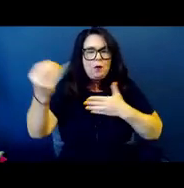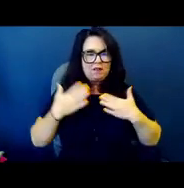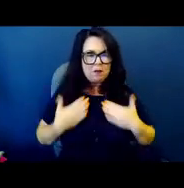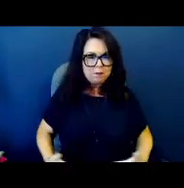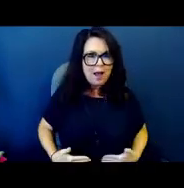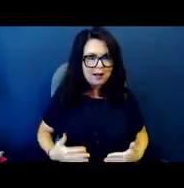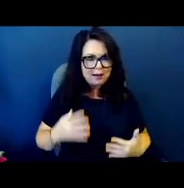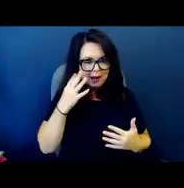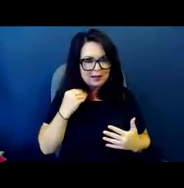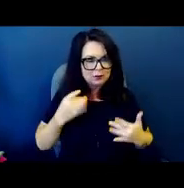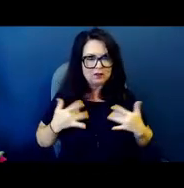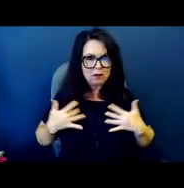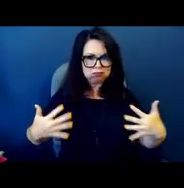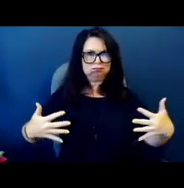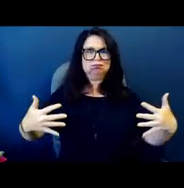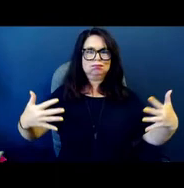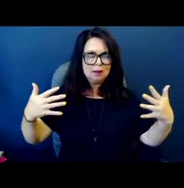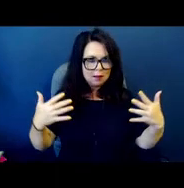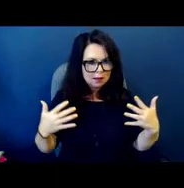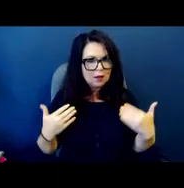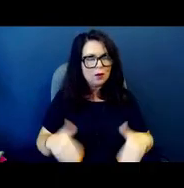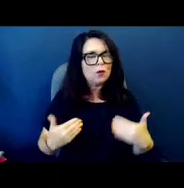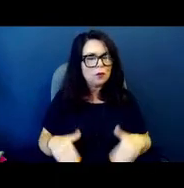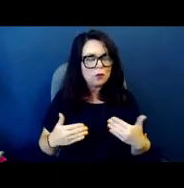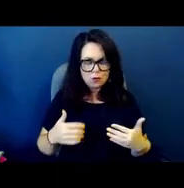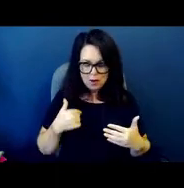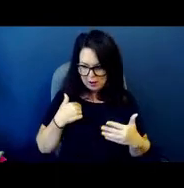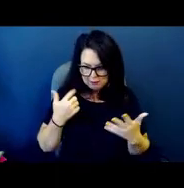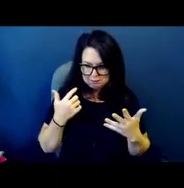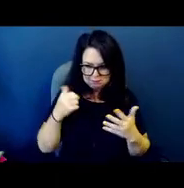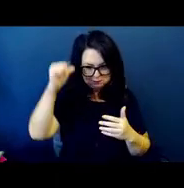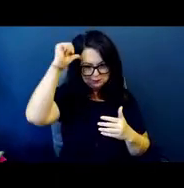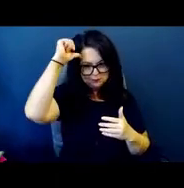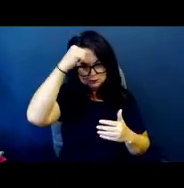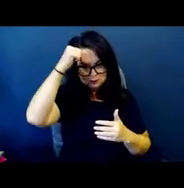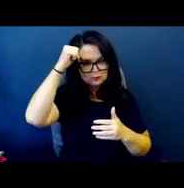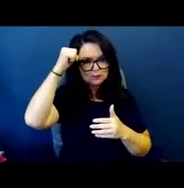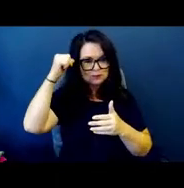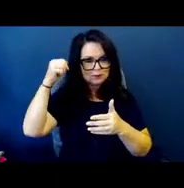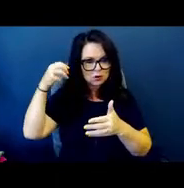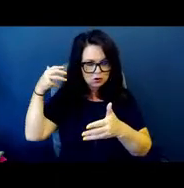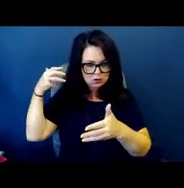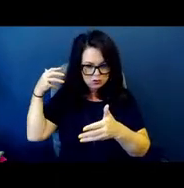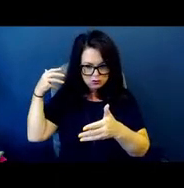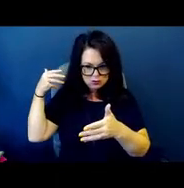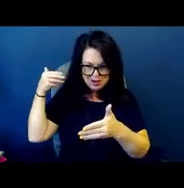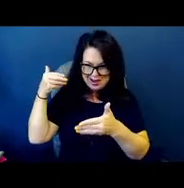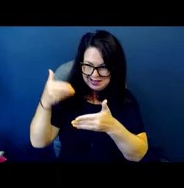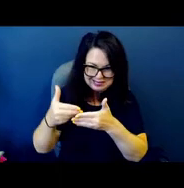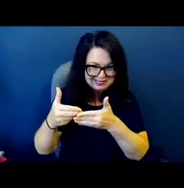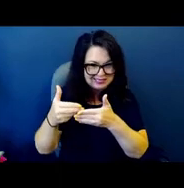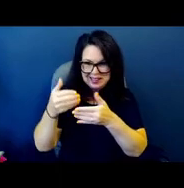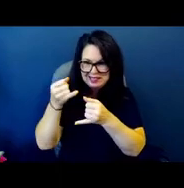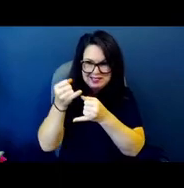was extraordinary. I remember up until the last moment, even when I